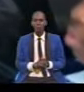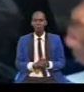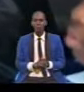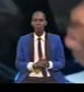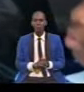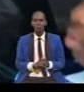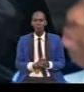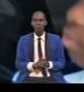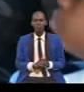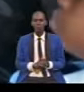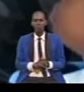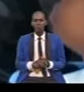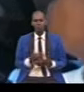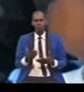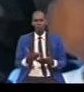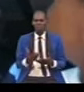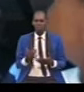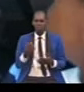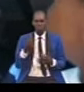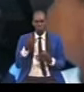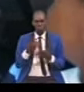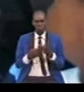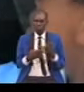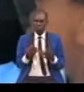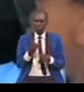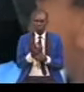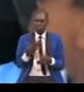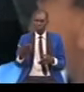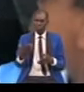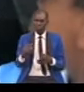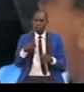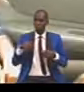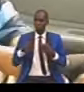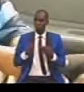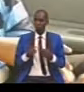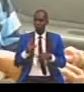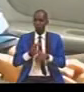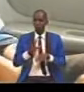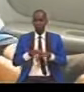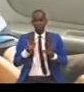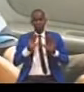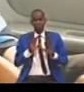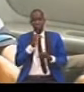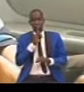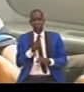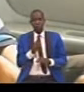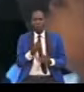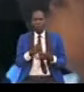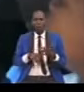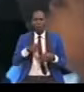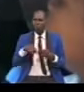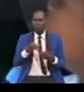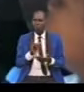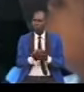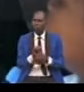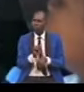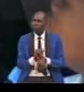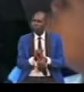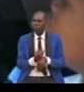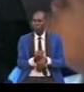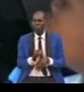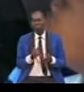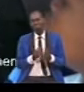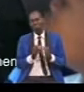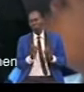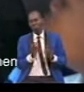shortcomings. Guess what, James? What, Mom? We go to church on Sunday. Really? What about work today? Nah, it's